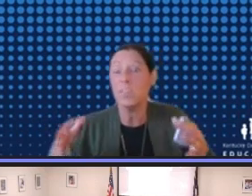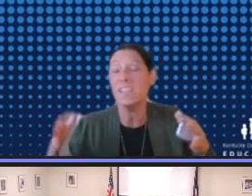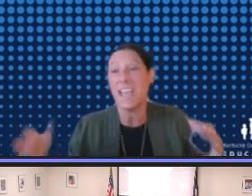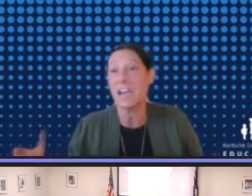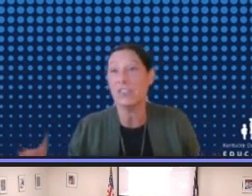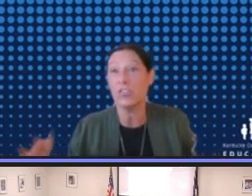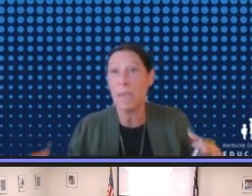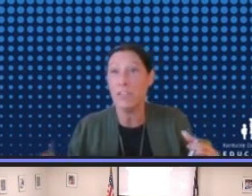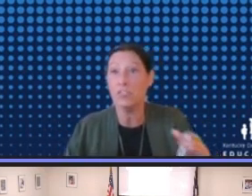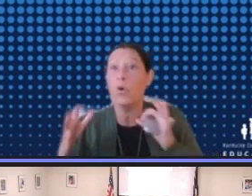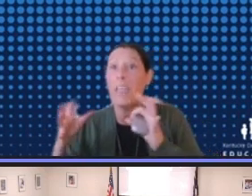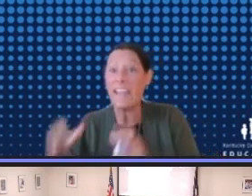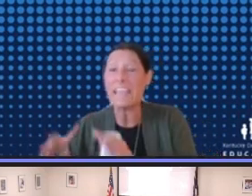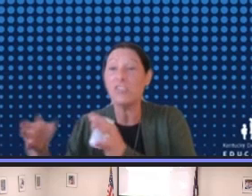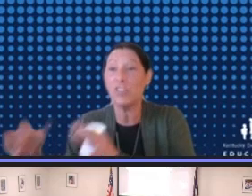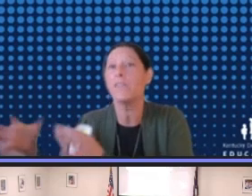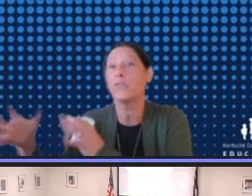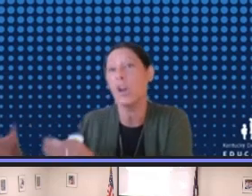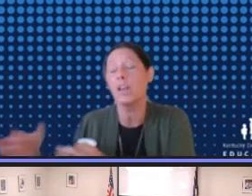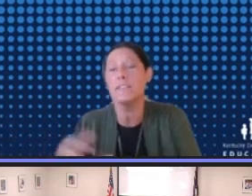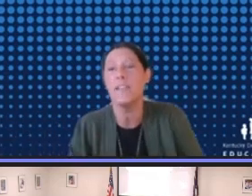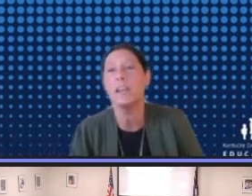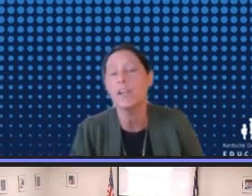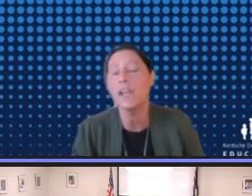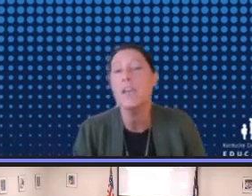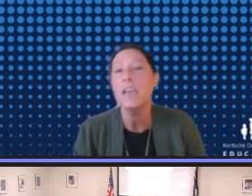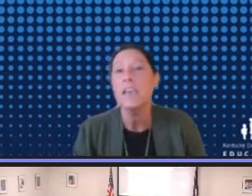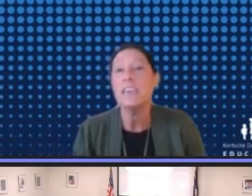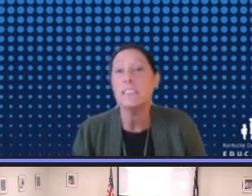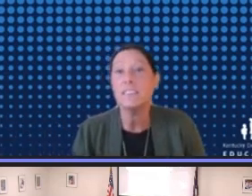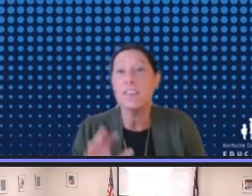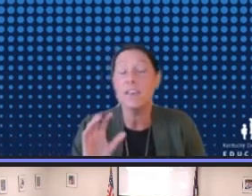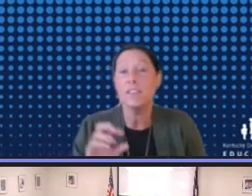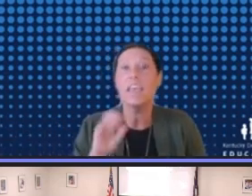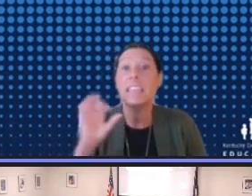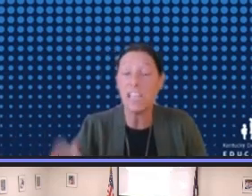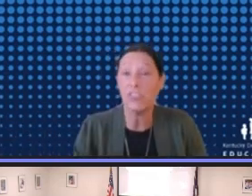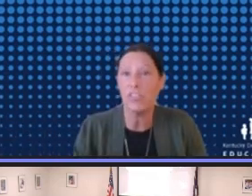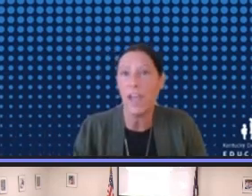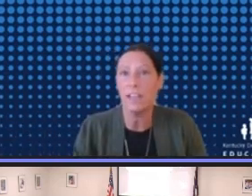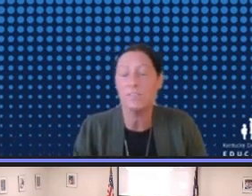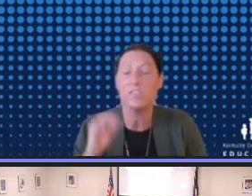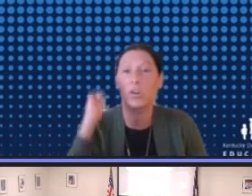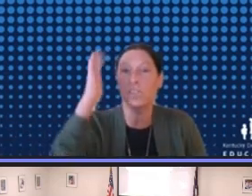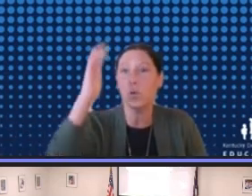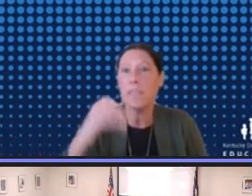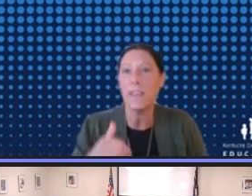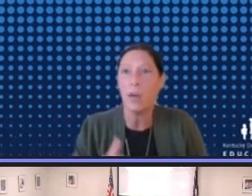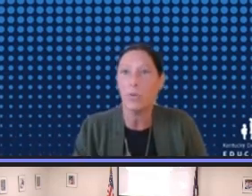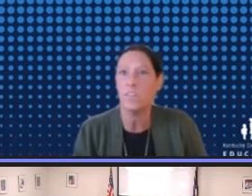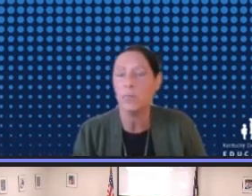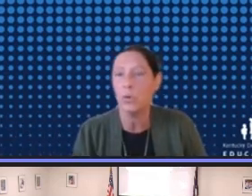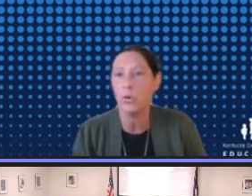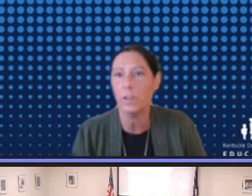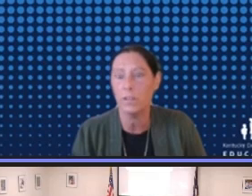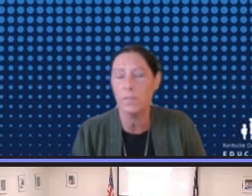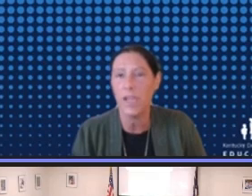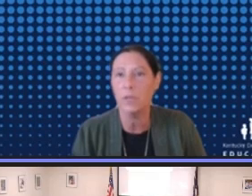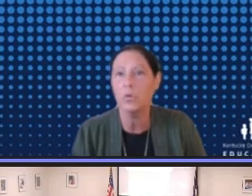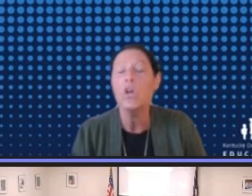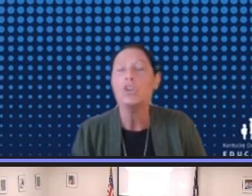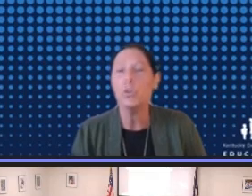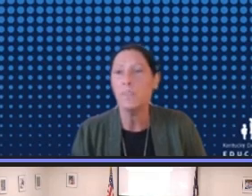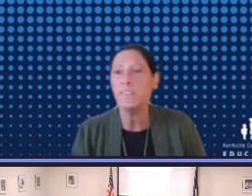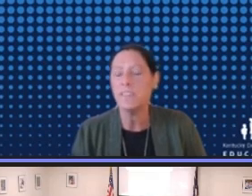time, just so that it's actually manageable and each and every content area gets the attention that it deserves. So in our sample